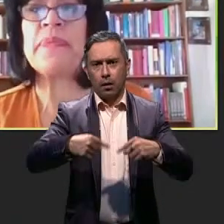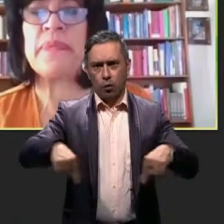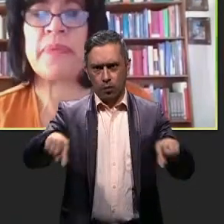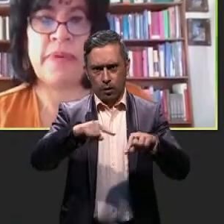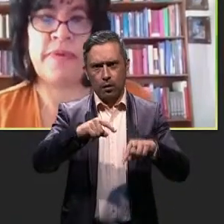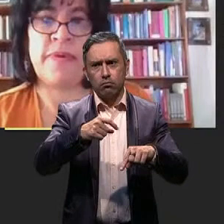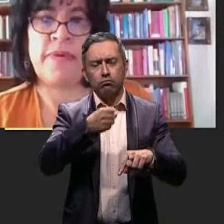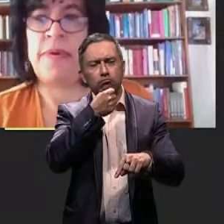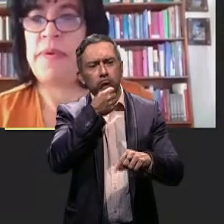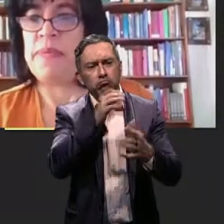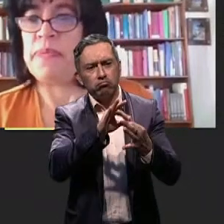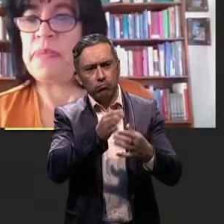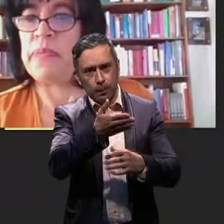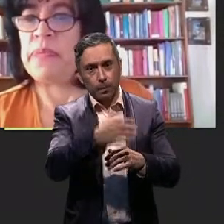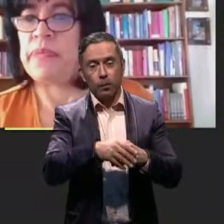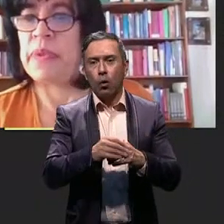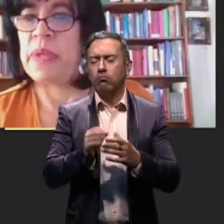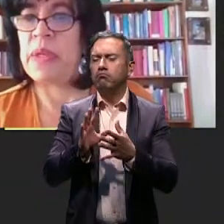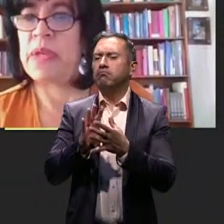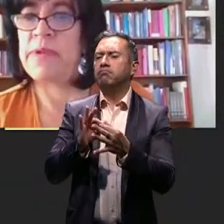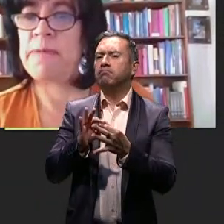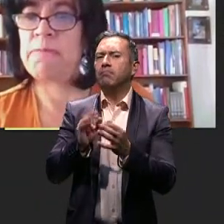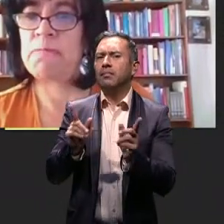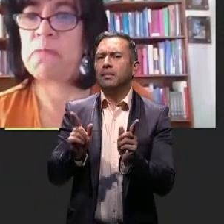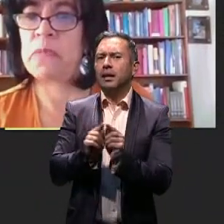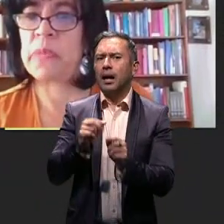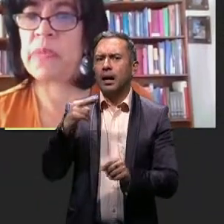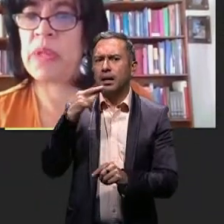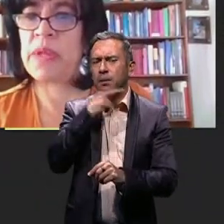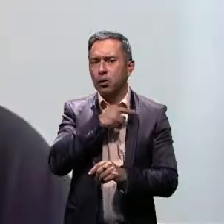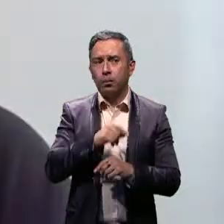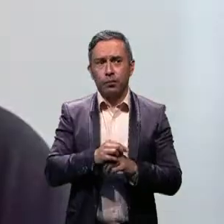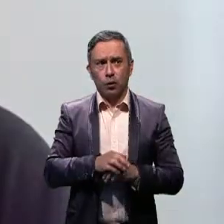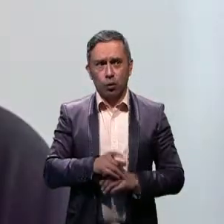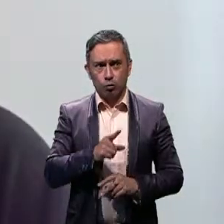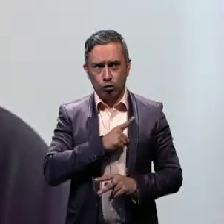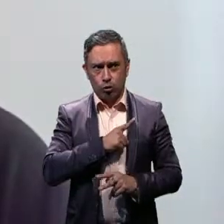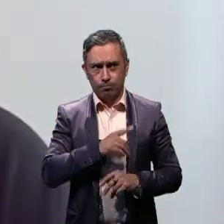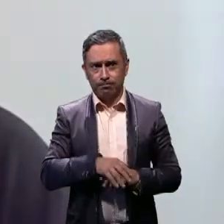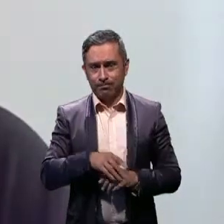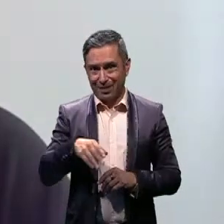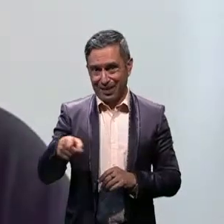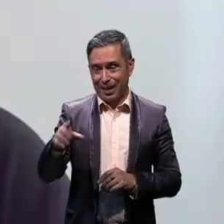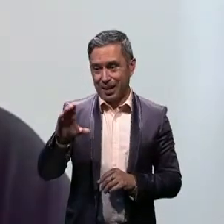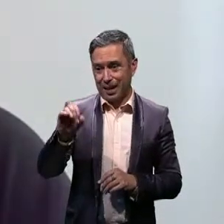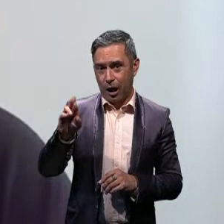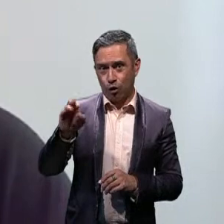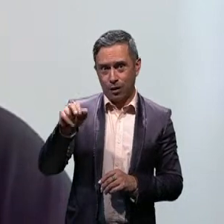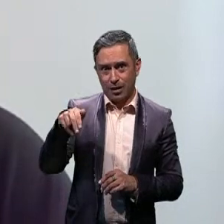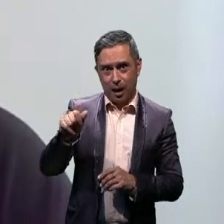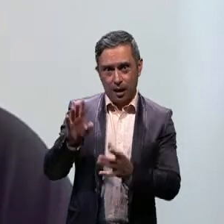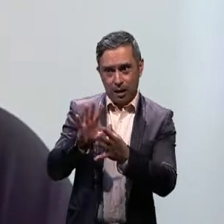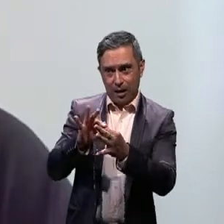last round, please. Well, in a very brief manner, taking into consideration, I